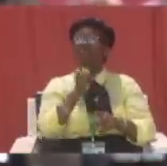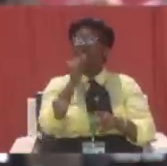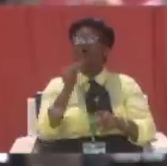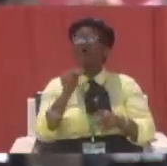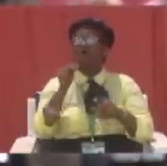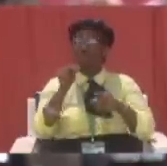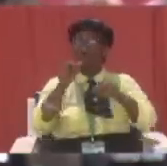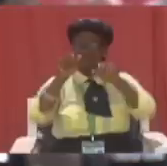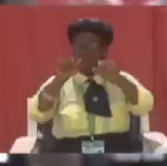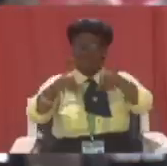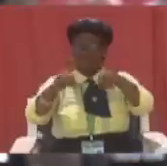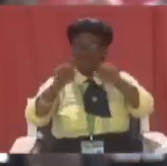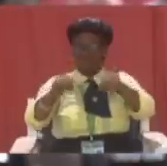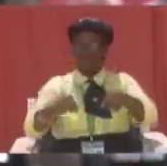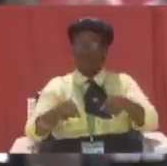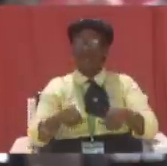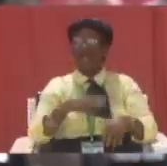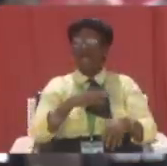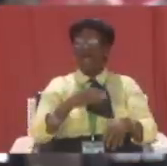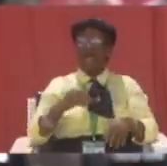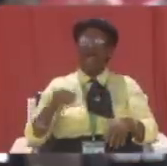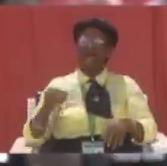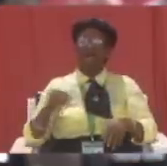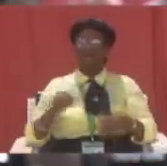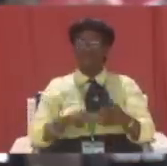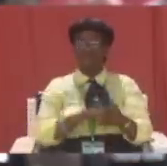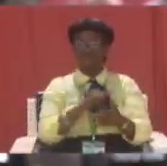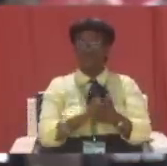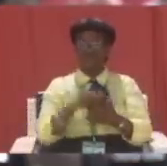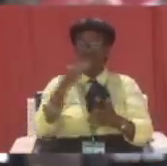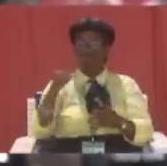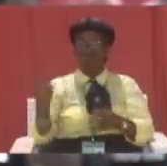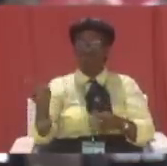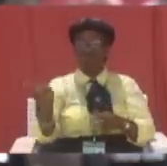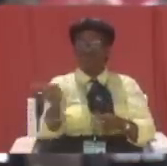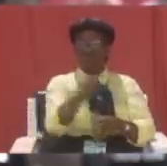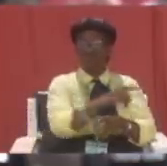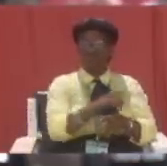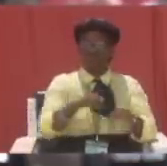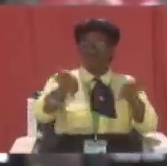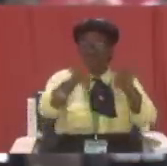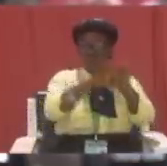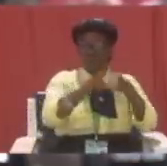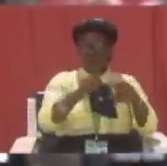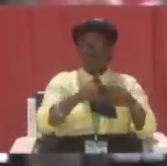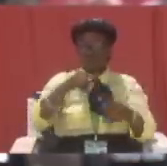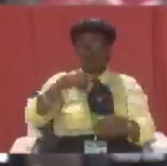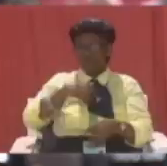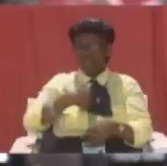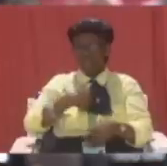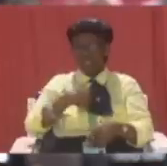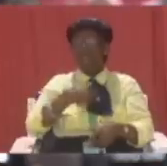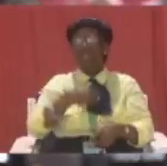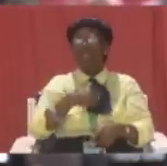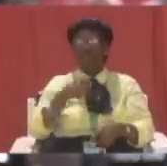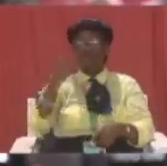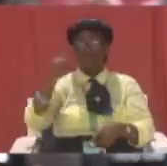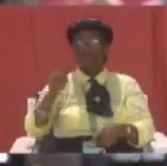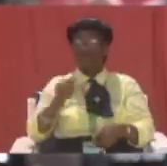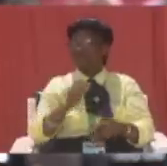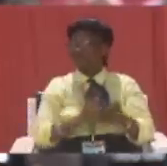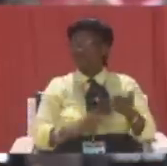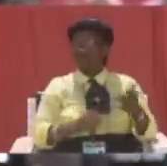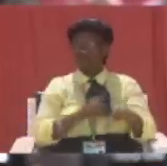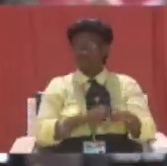And those of you who are close to me and who have been with me for quite a while, you